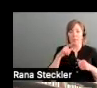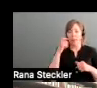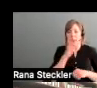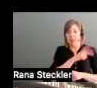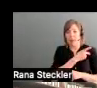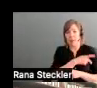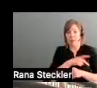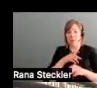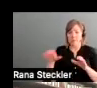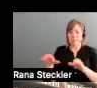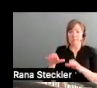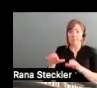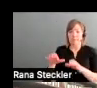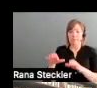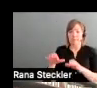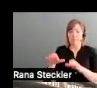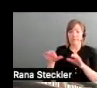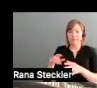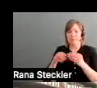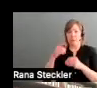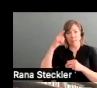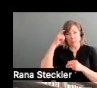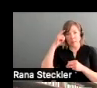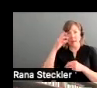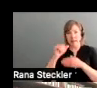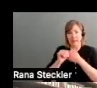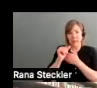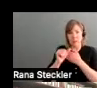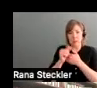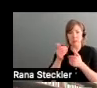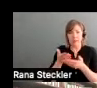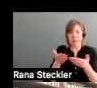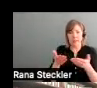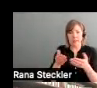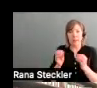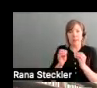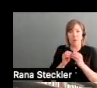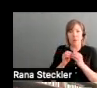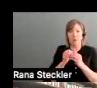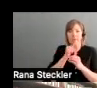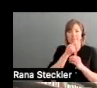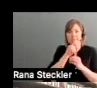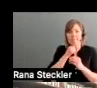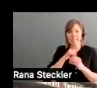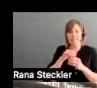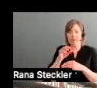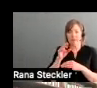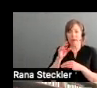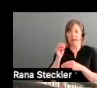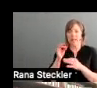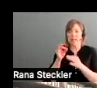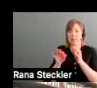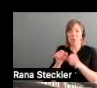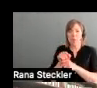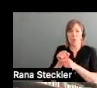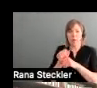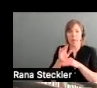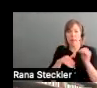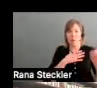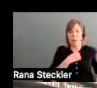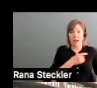patients carried out more mental and hazardous chores, more menial and hazardous chores than white